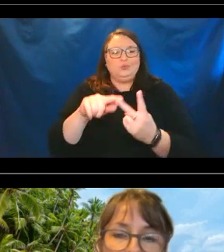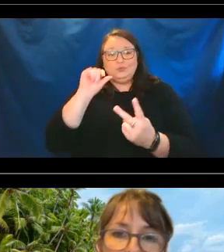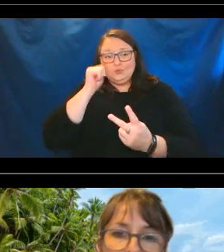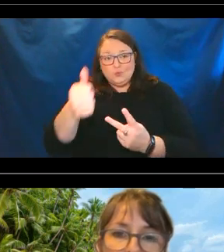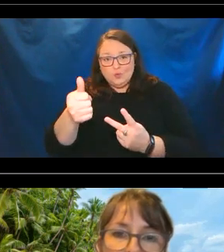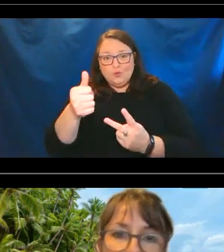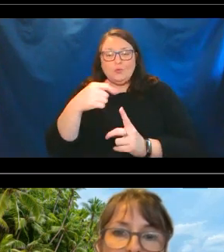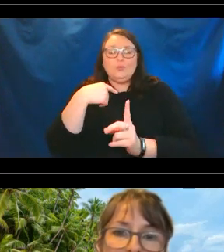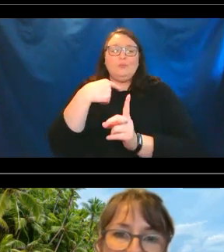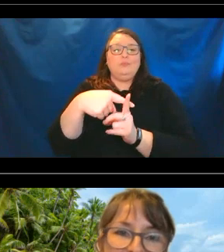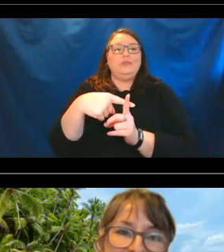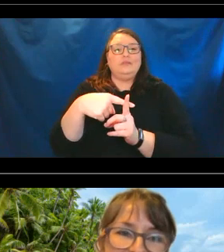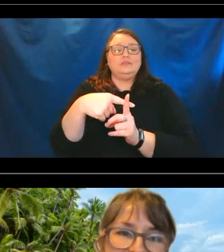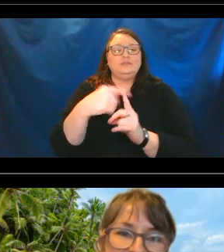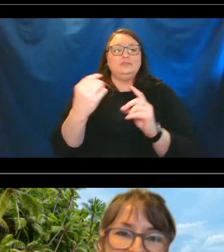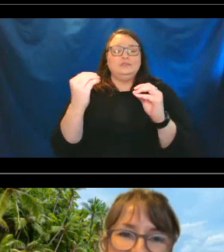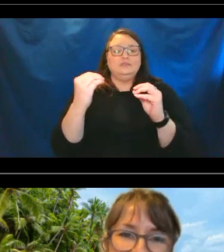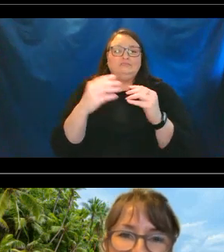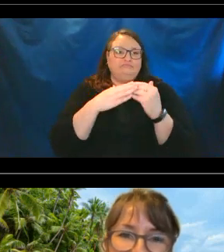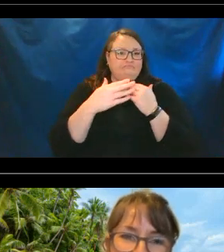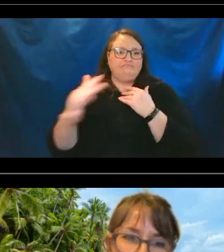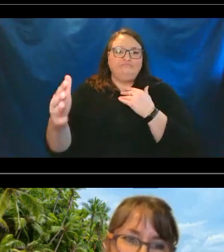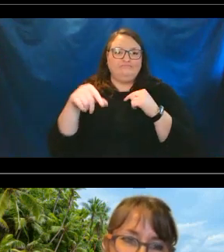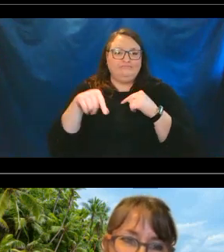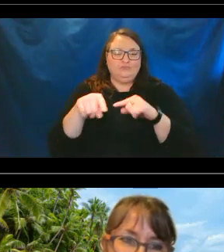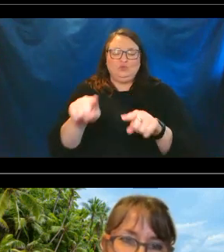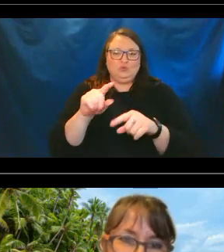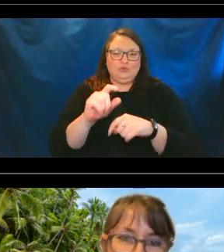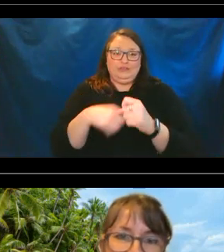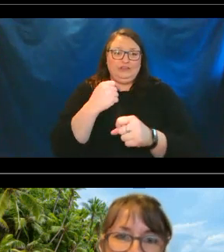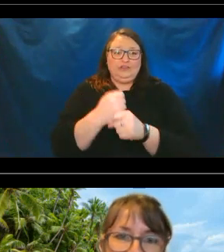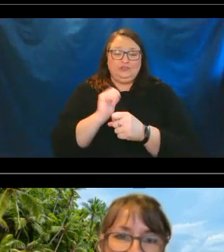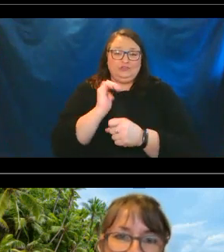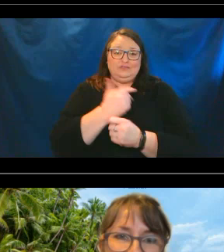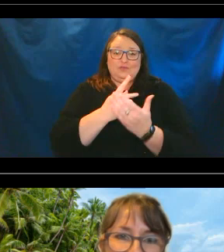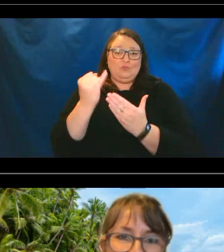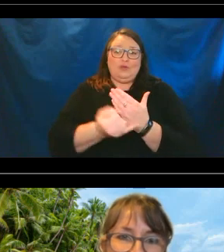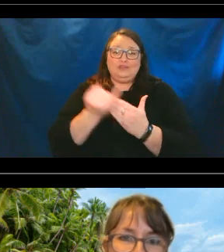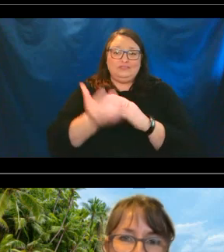ongoing throughout the years that these projects are functioning.